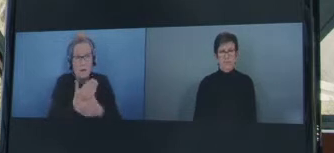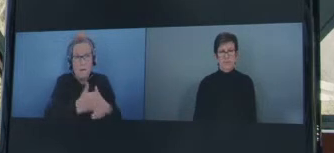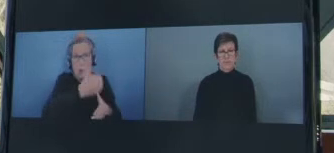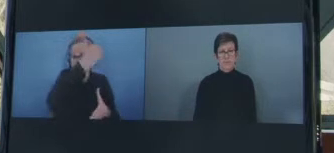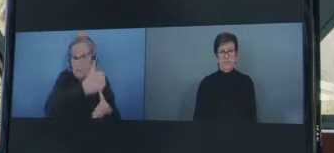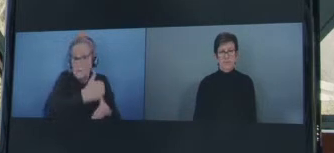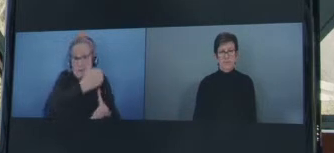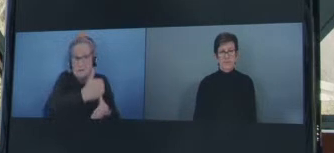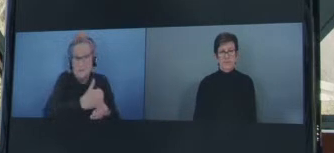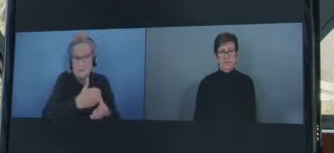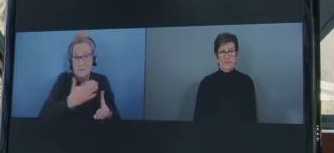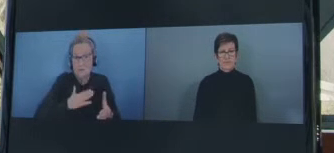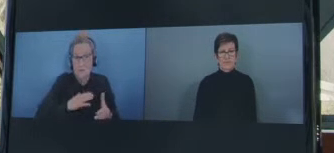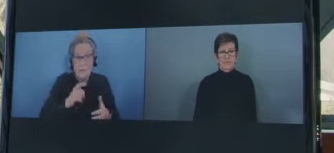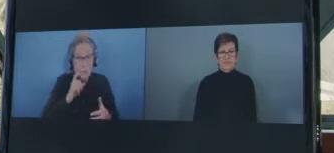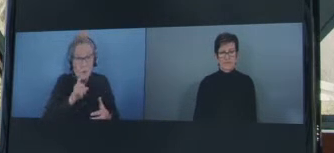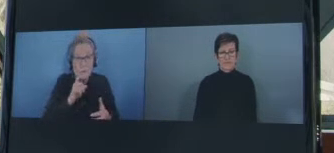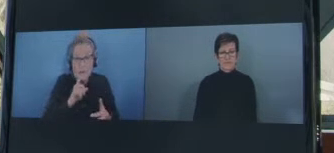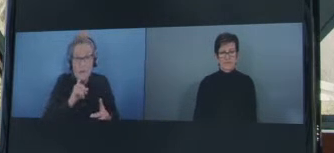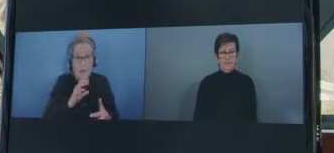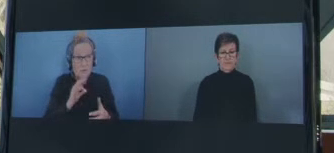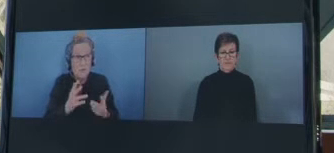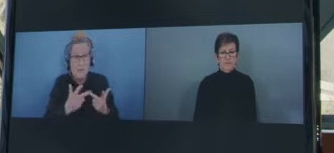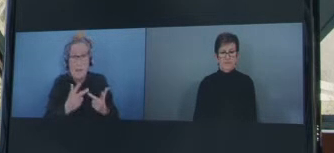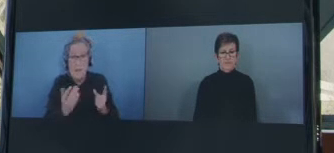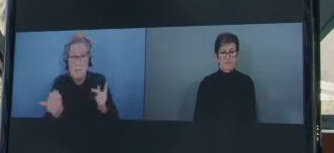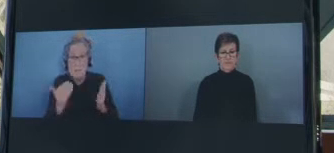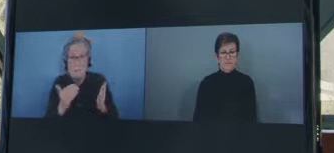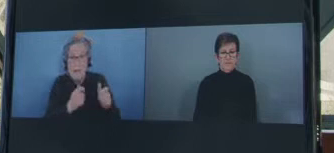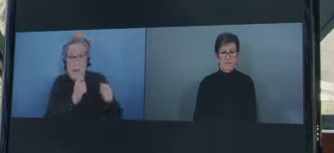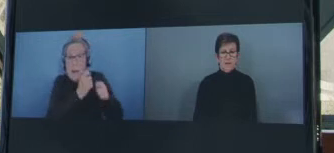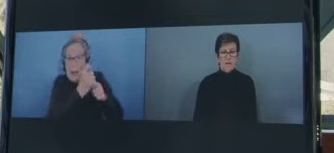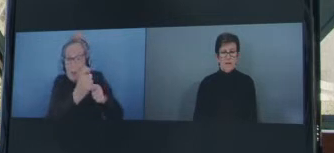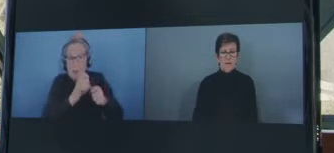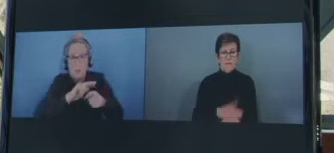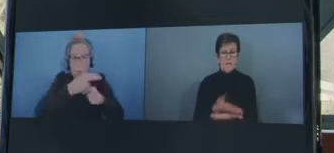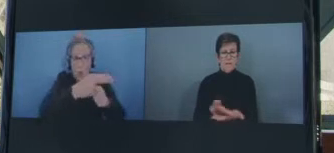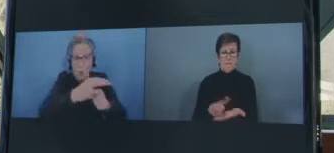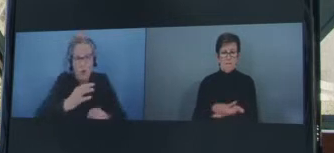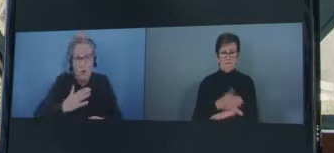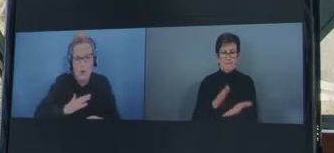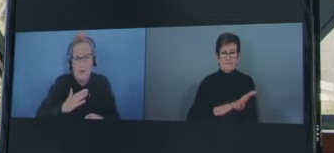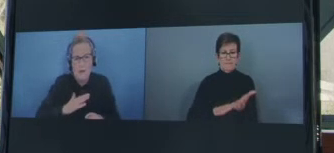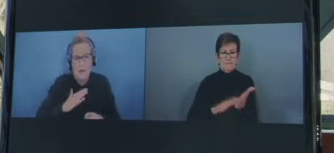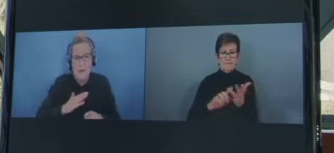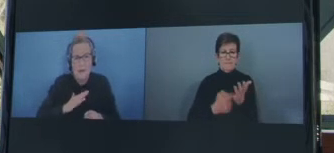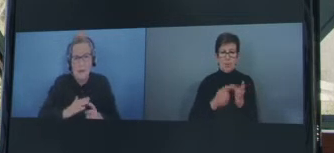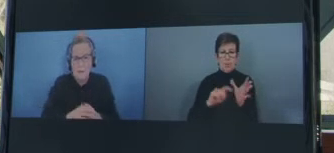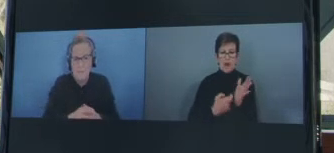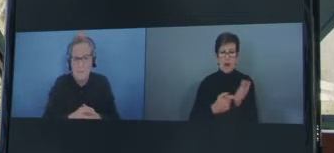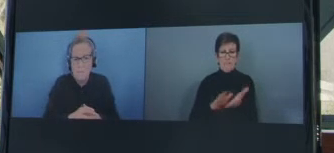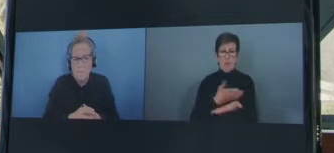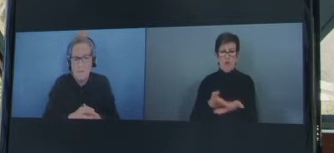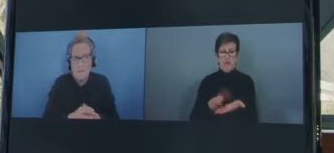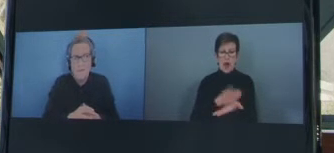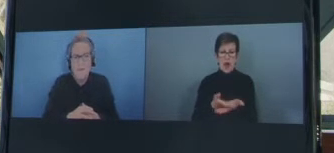need mortar or other types of elements like nails and screws to fasten them together. And I just